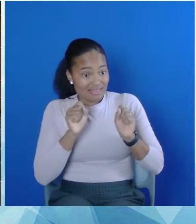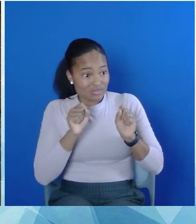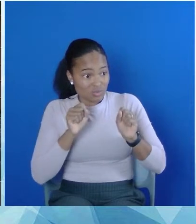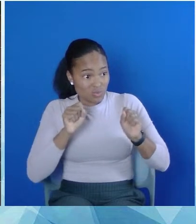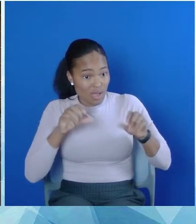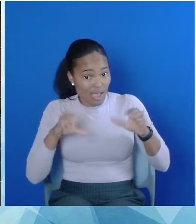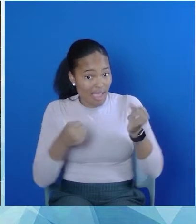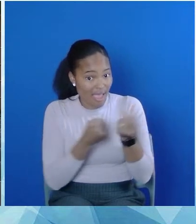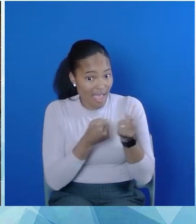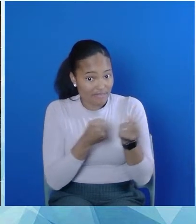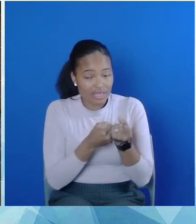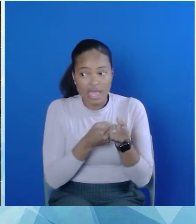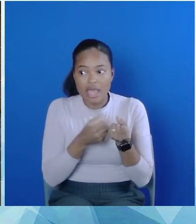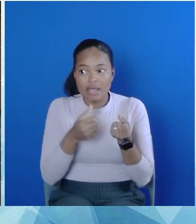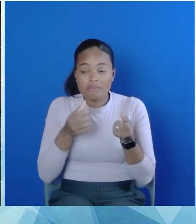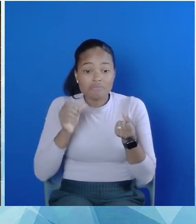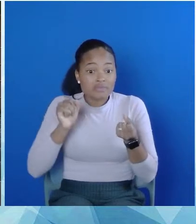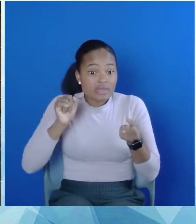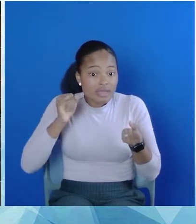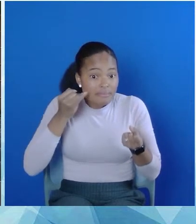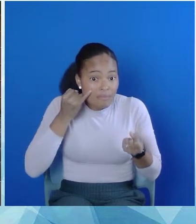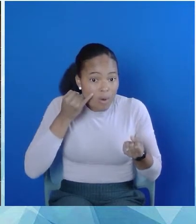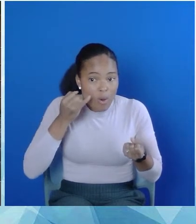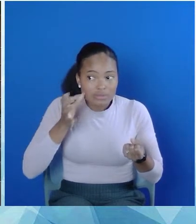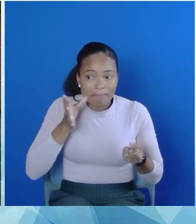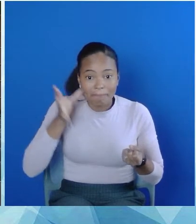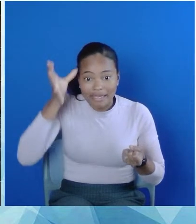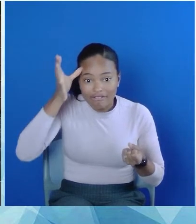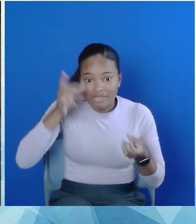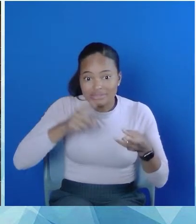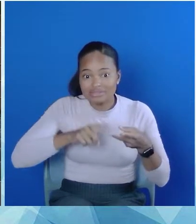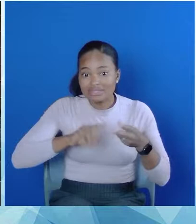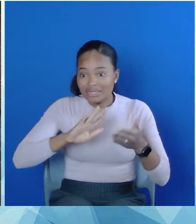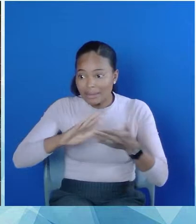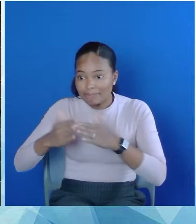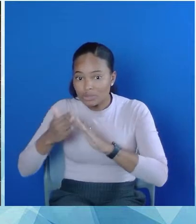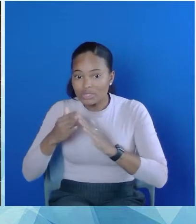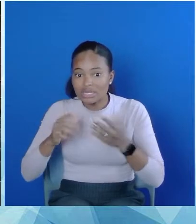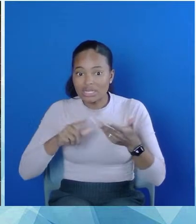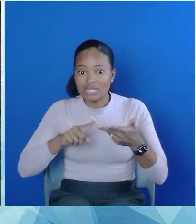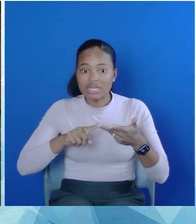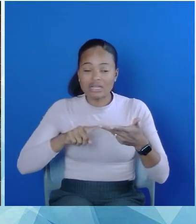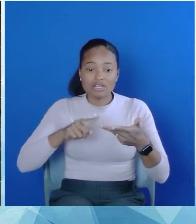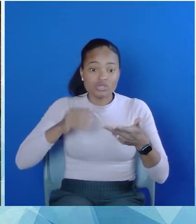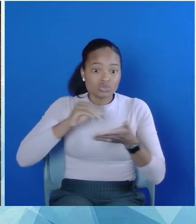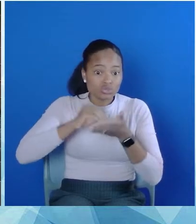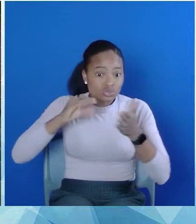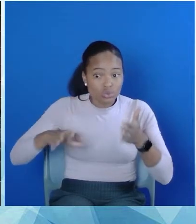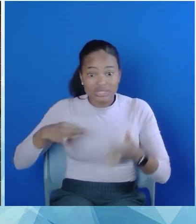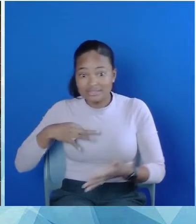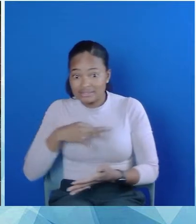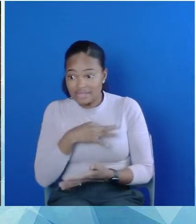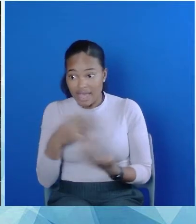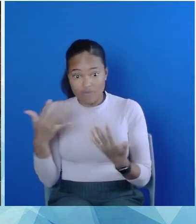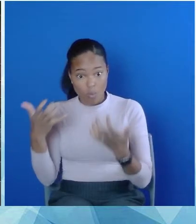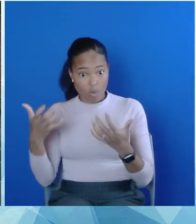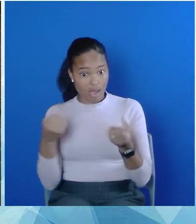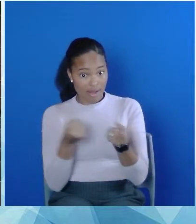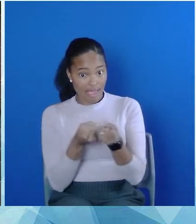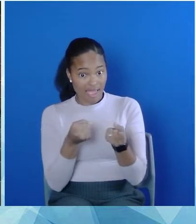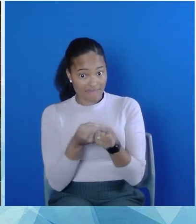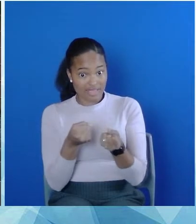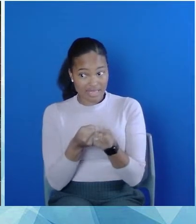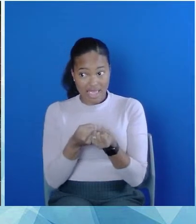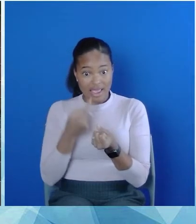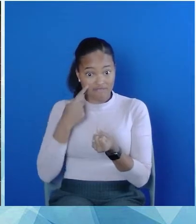if parents, the community, students, and staff would like to advocate on behalf of this funding issue and